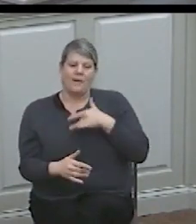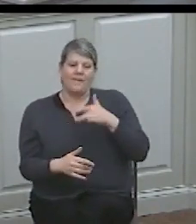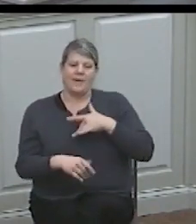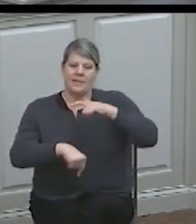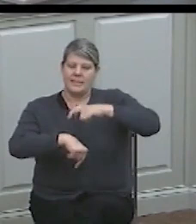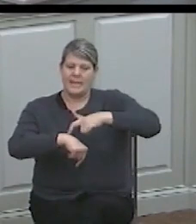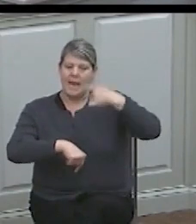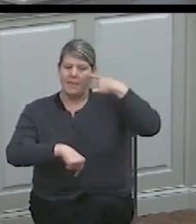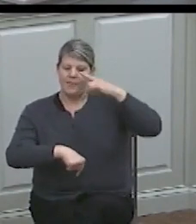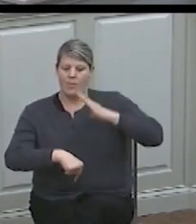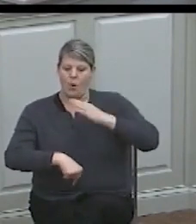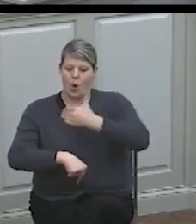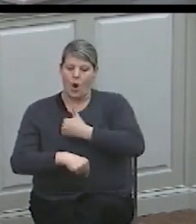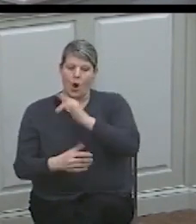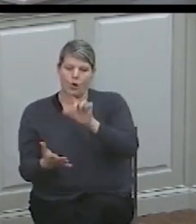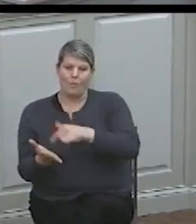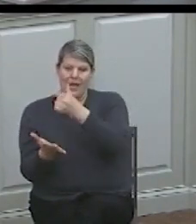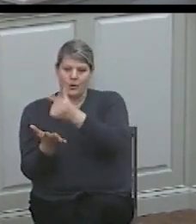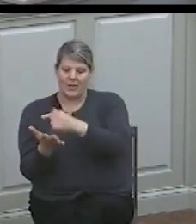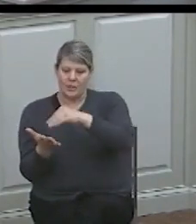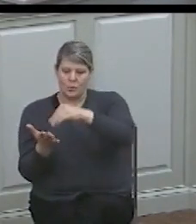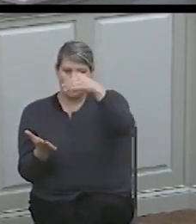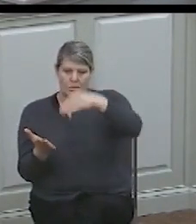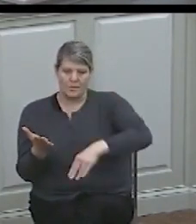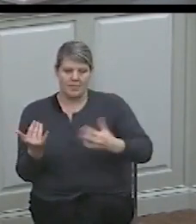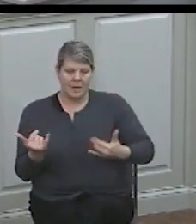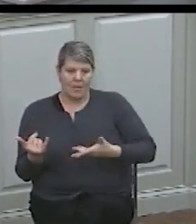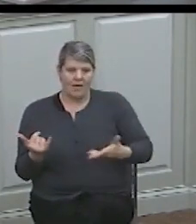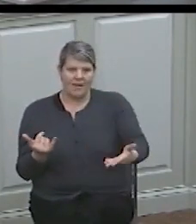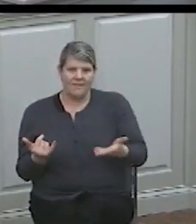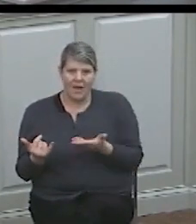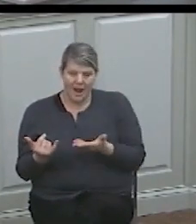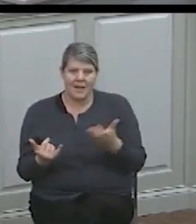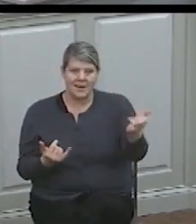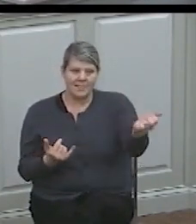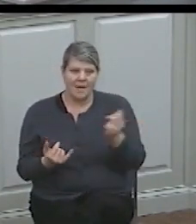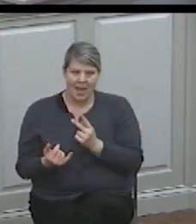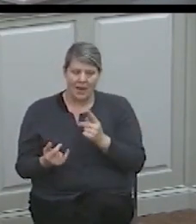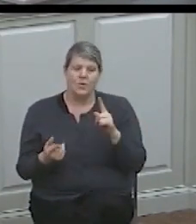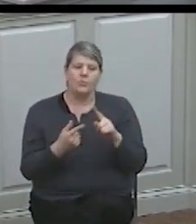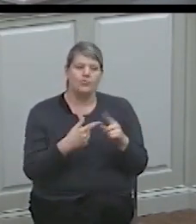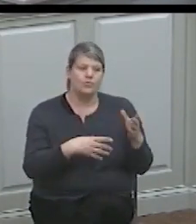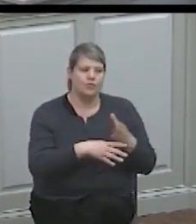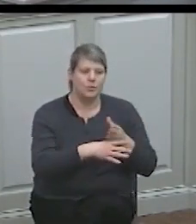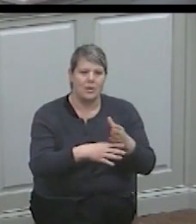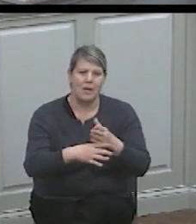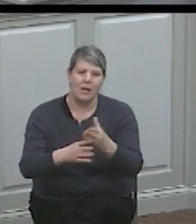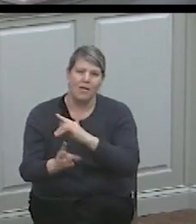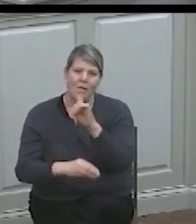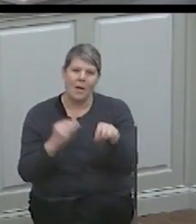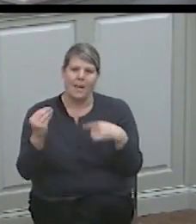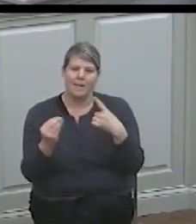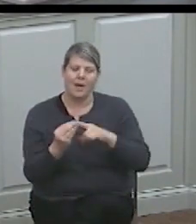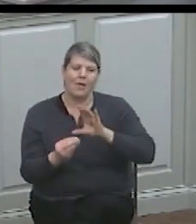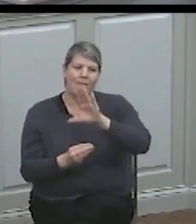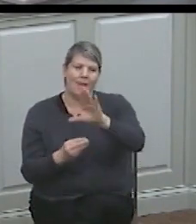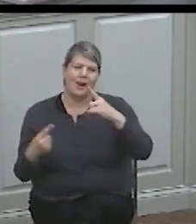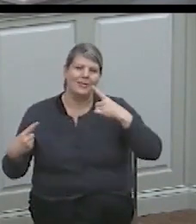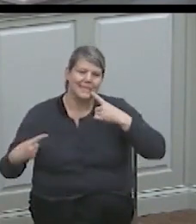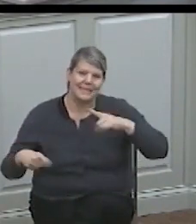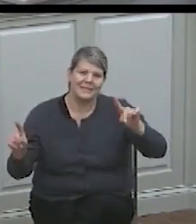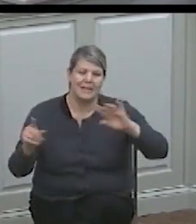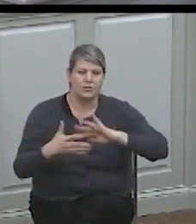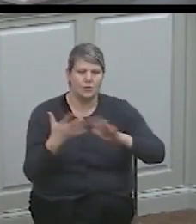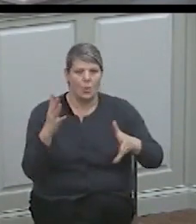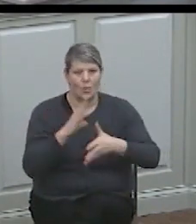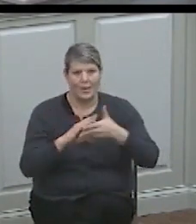to be invited back to the area to share with current students about their success stories. So